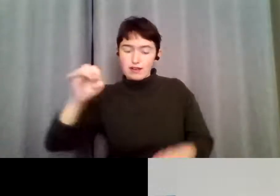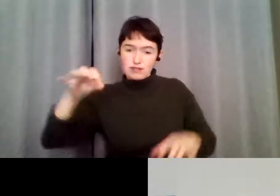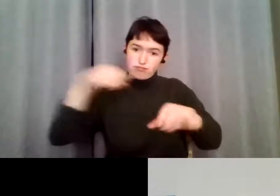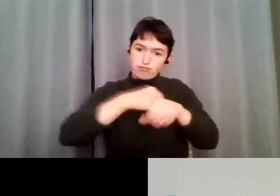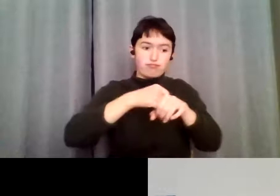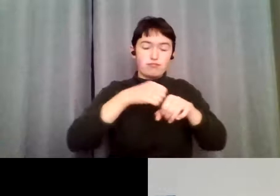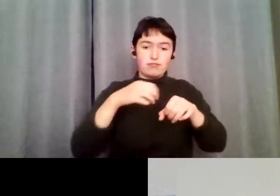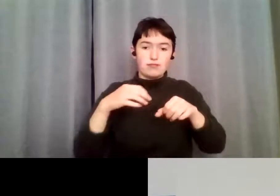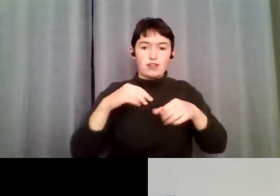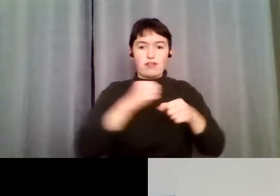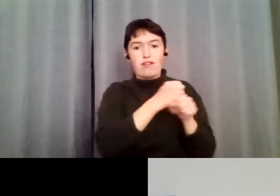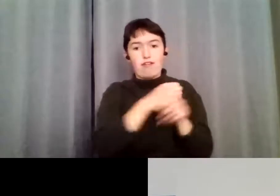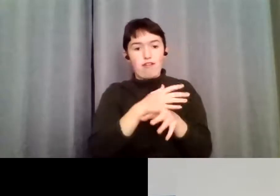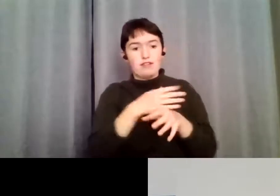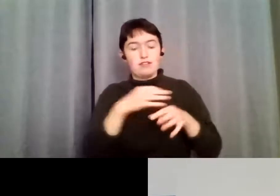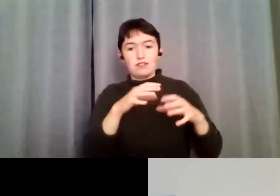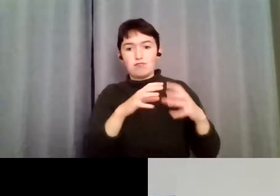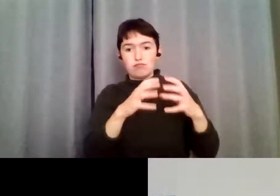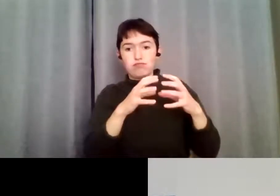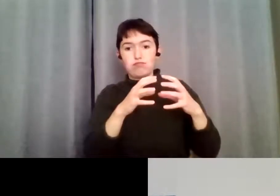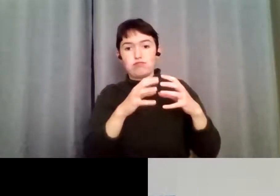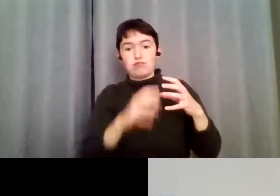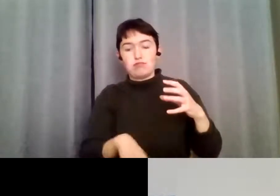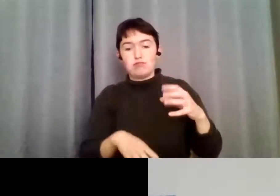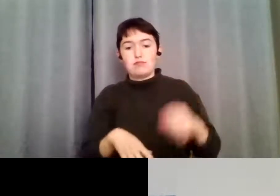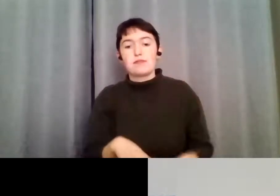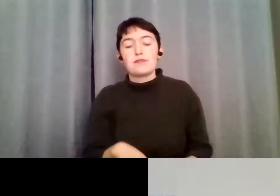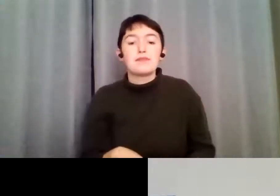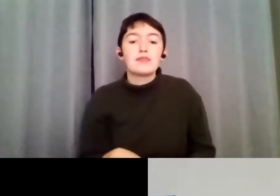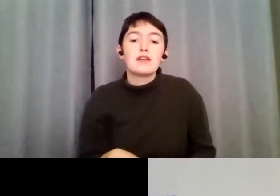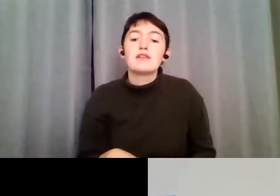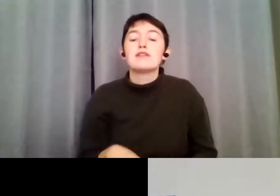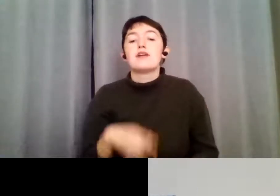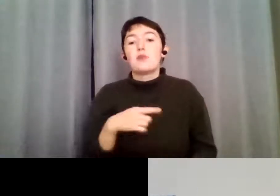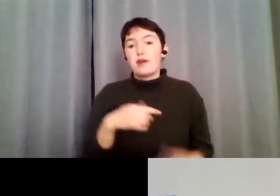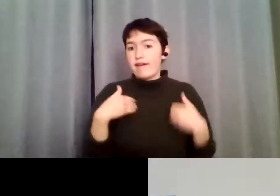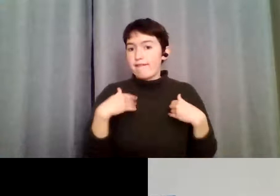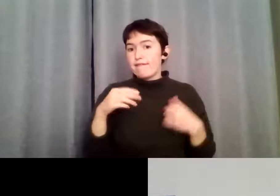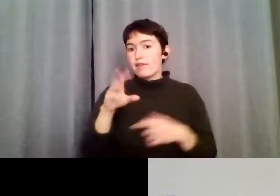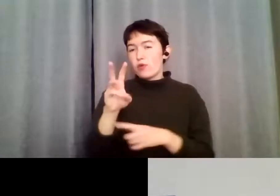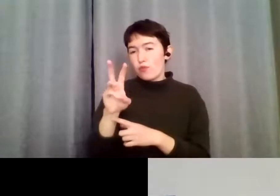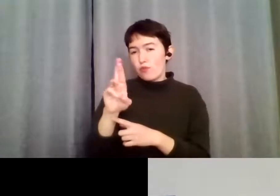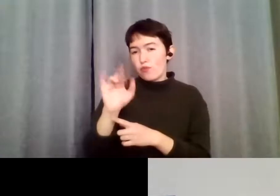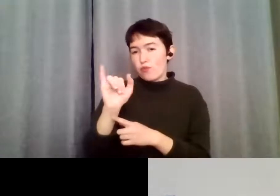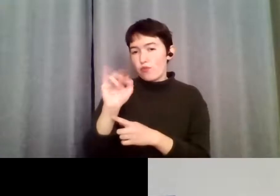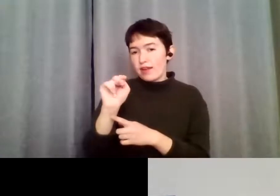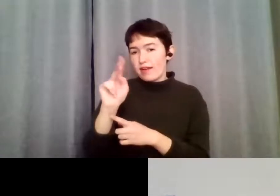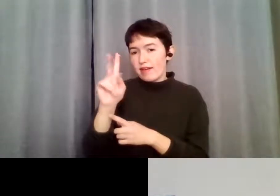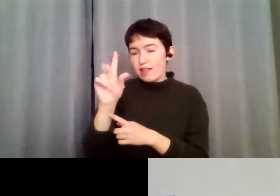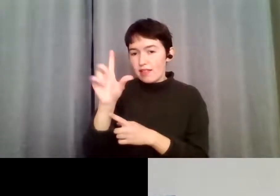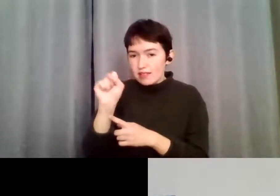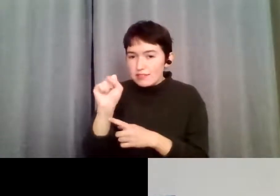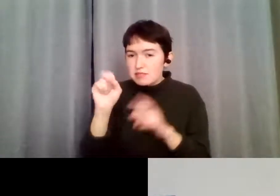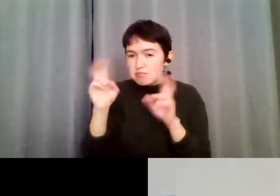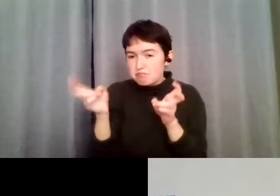create wrinkles on the surface that we call tectonic features. So the moon doesn't have tectonic plates, but it does